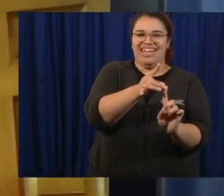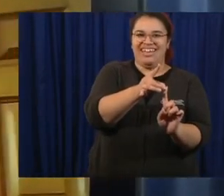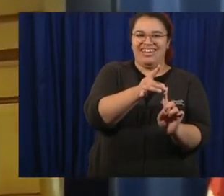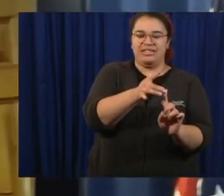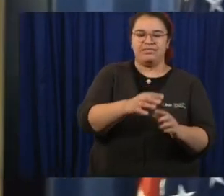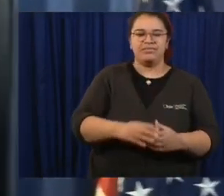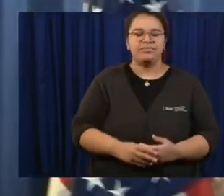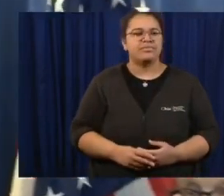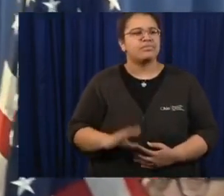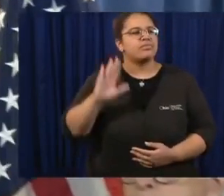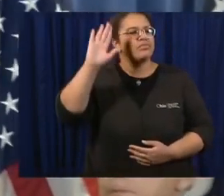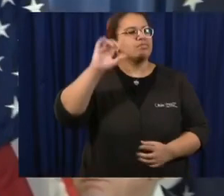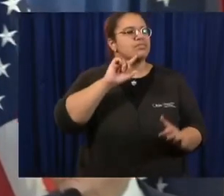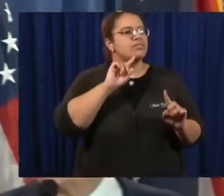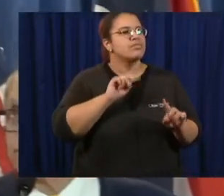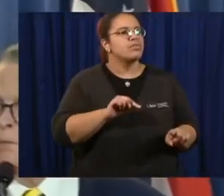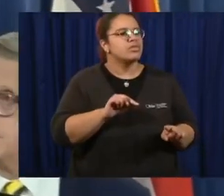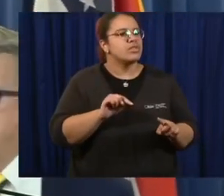Doctors can get a test.